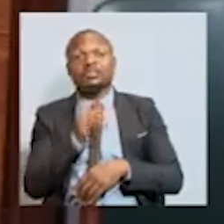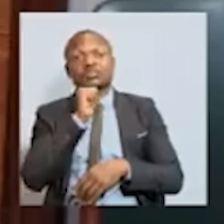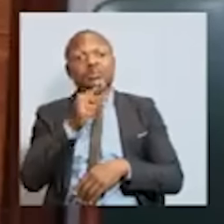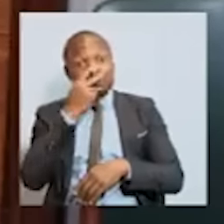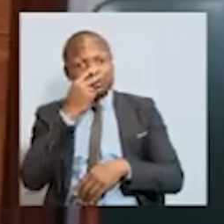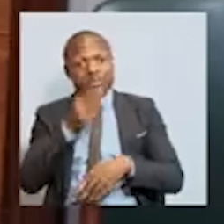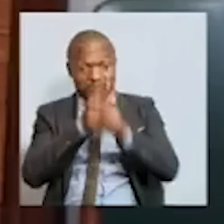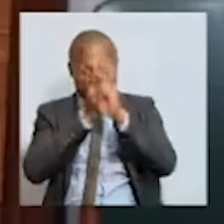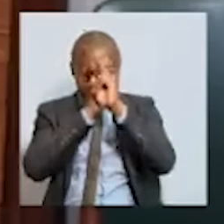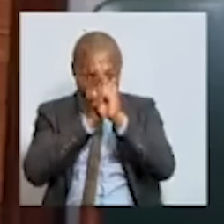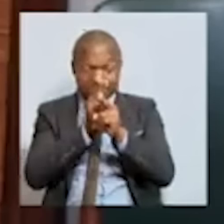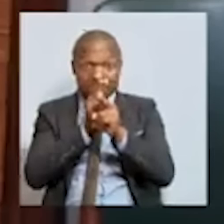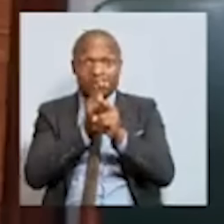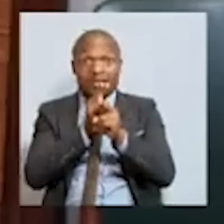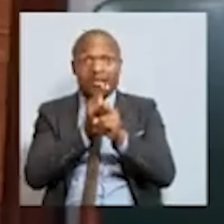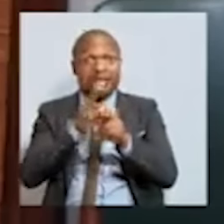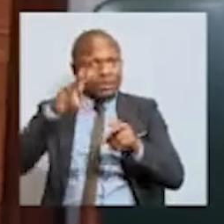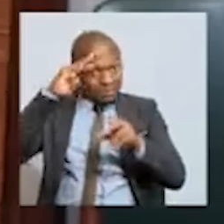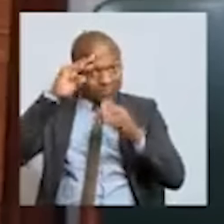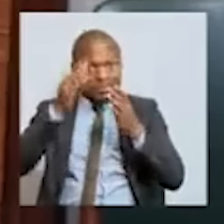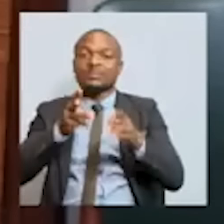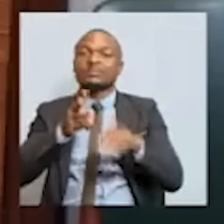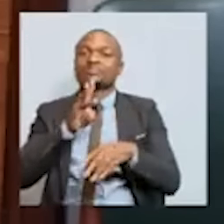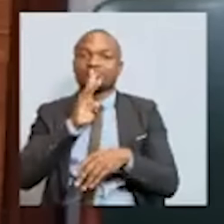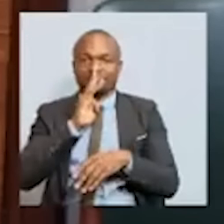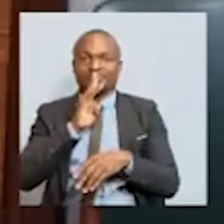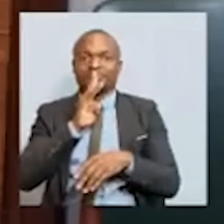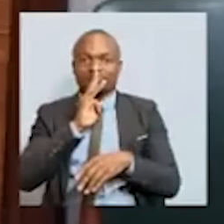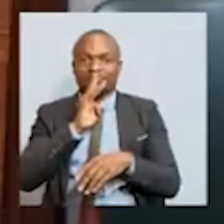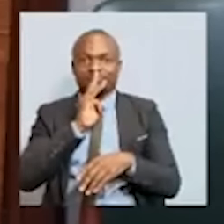did not see Honorable M. E. Mposha, MP,